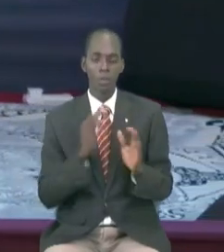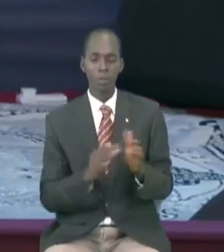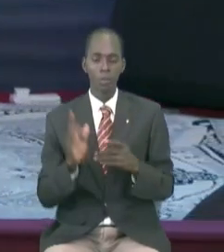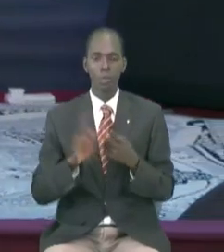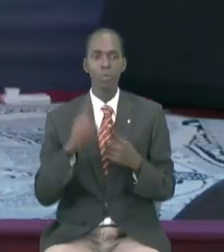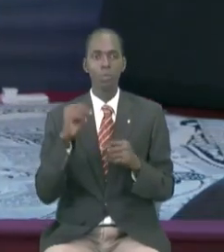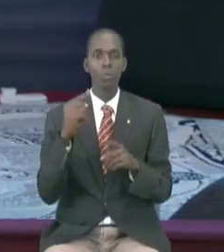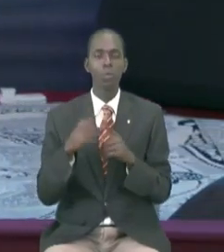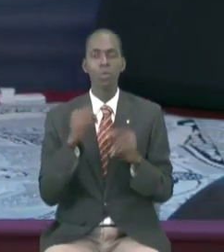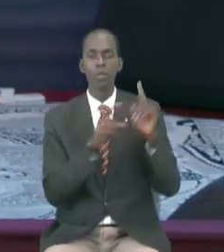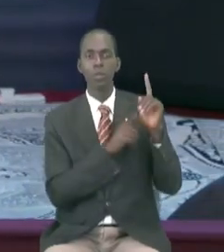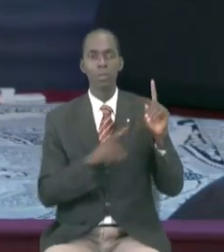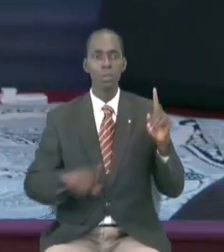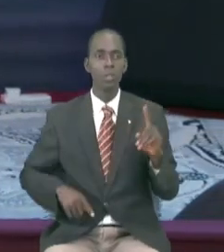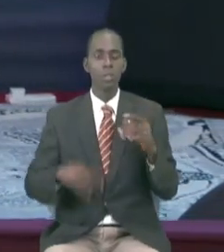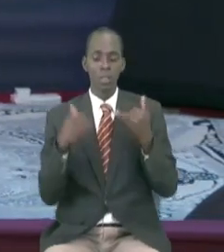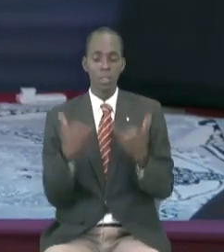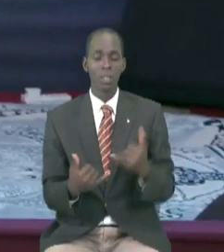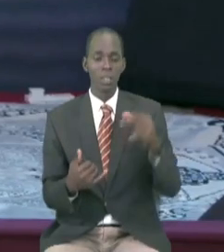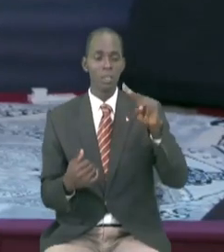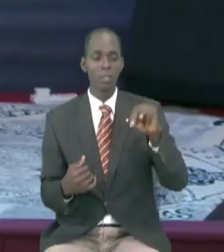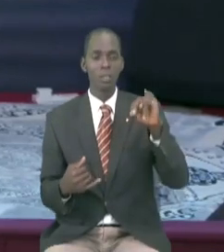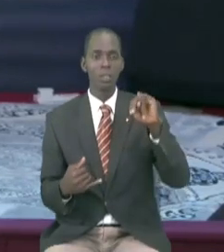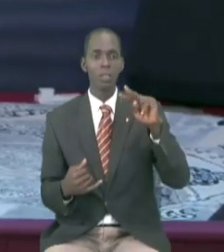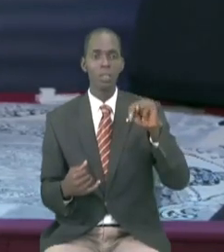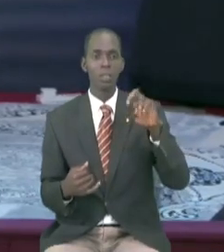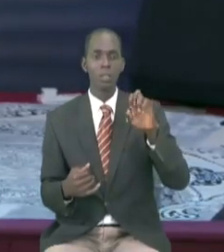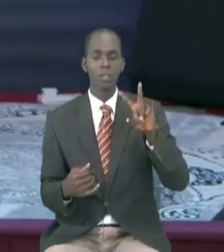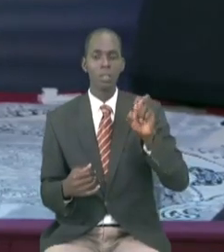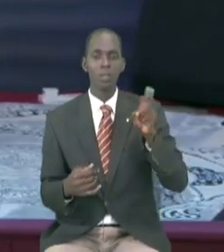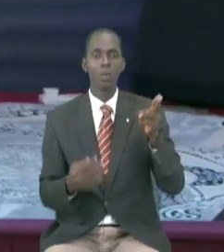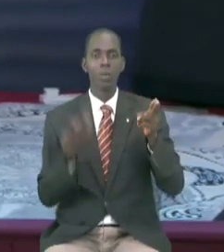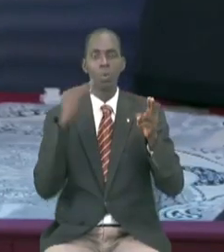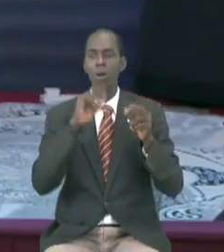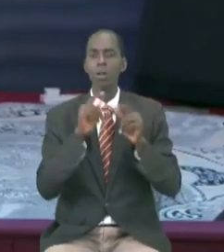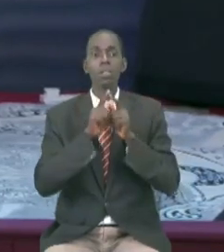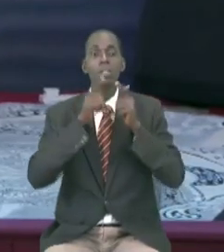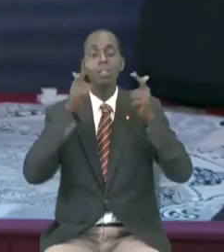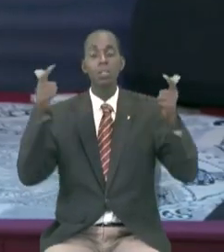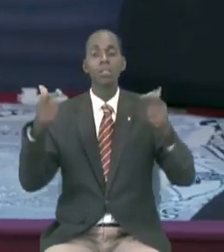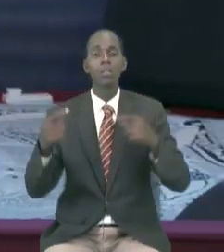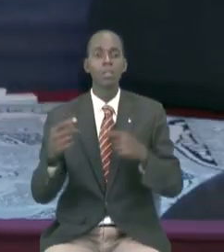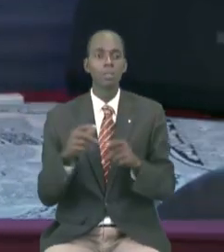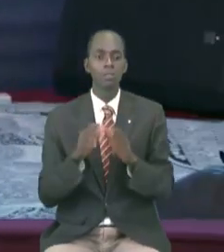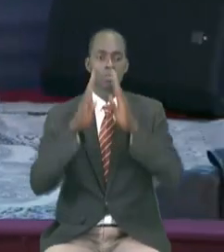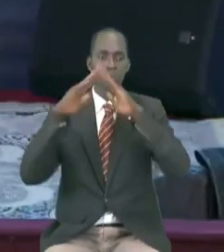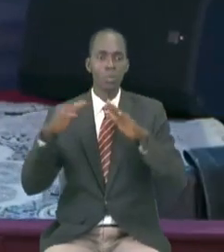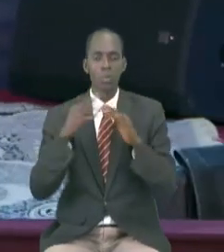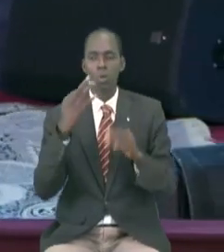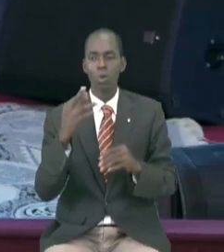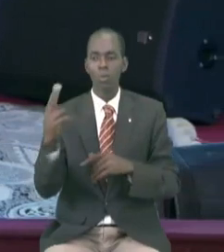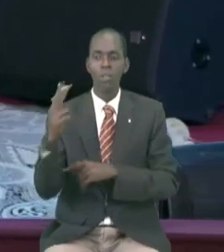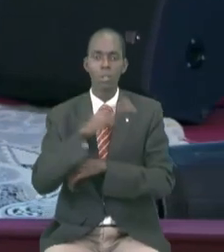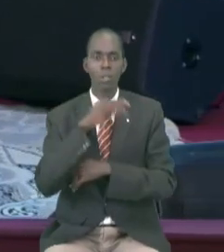3 days' journey. Verse 4, and Jonah began to enter into the city a